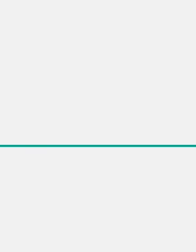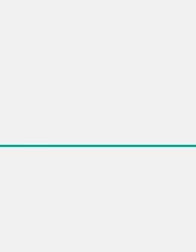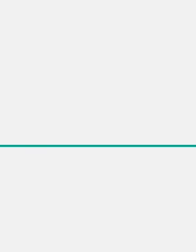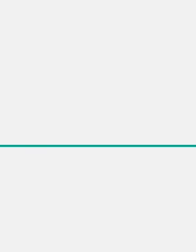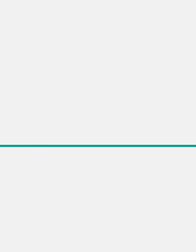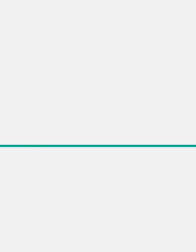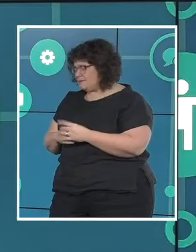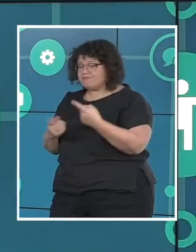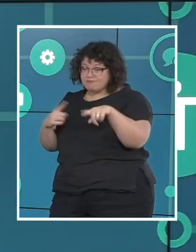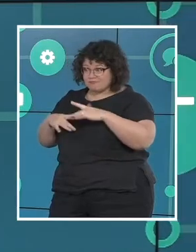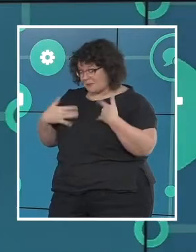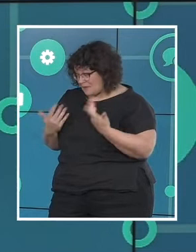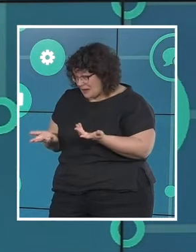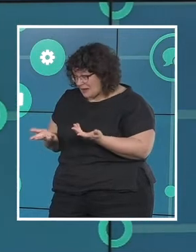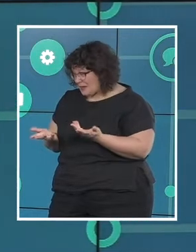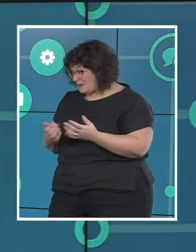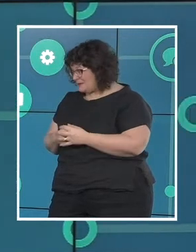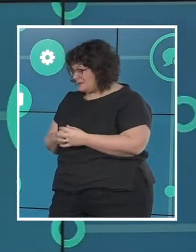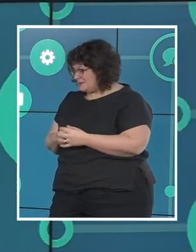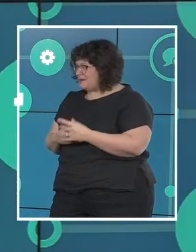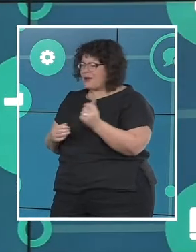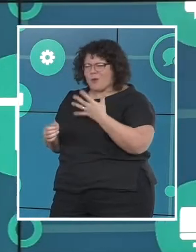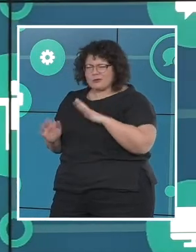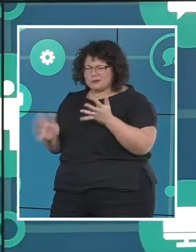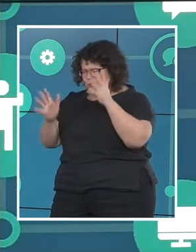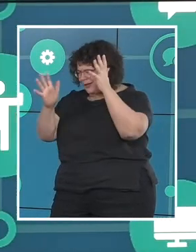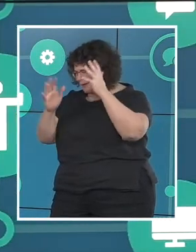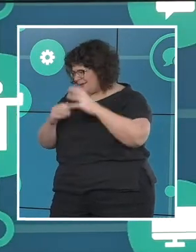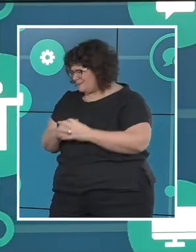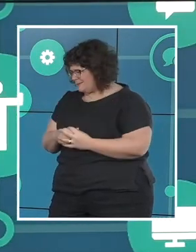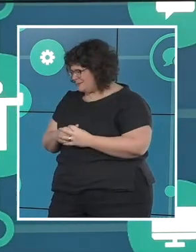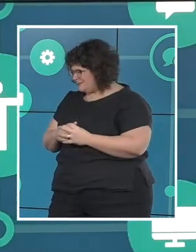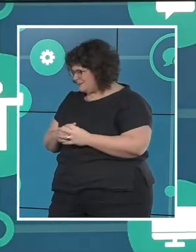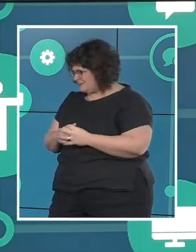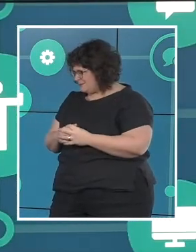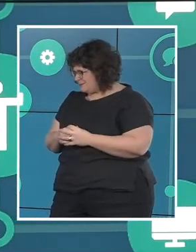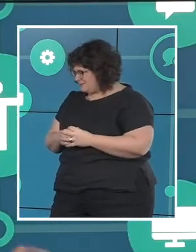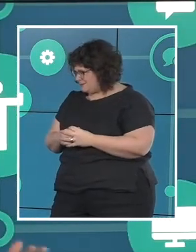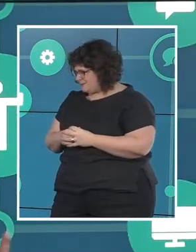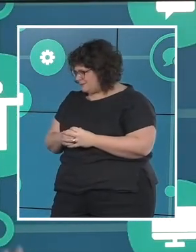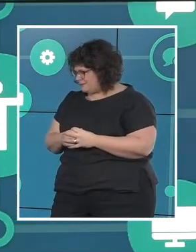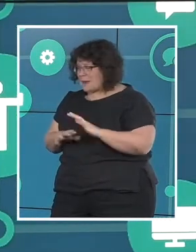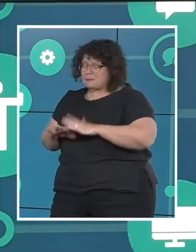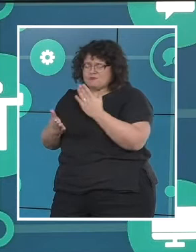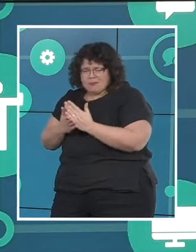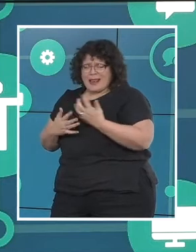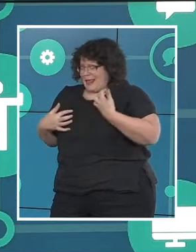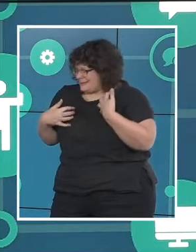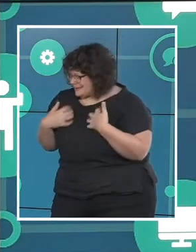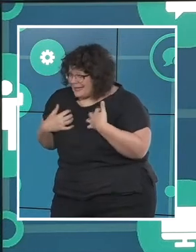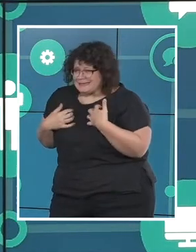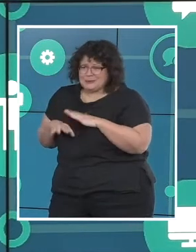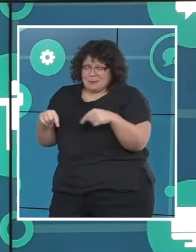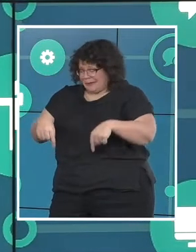Well, I'm so excited to be here because today I'm going to be talking to you a little bit more about how to embed accessibility into